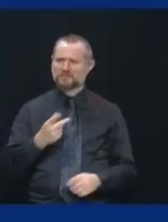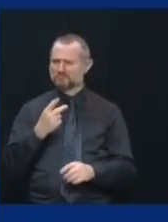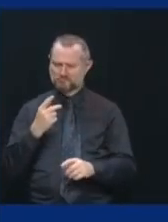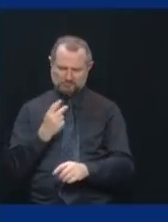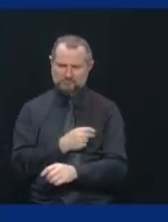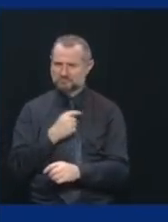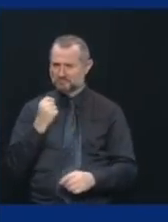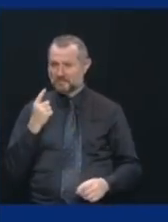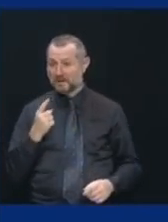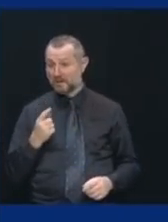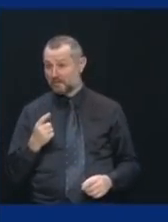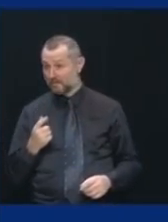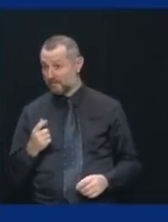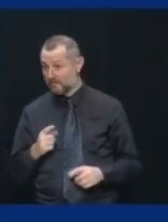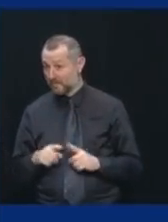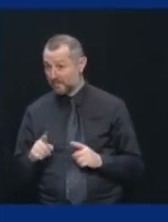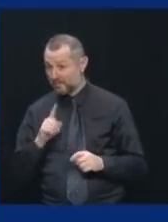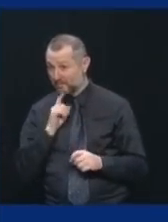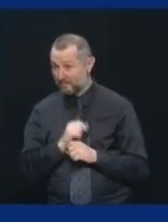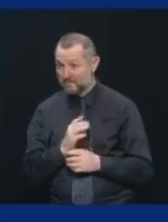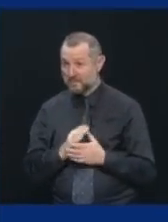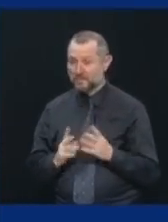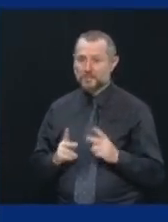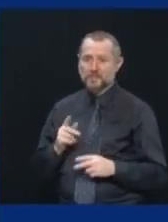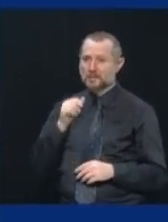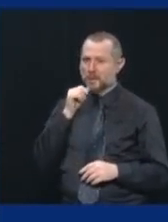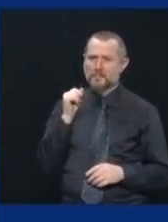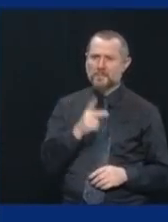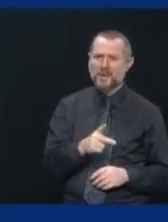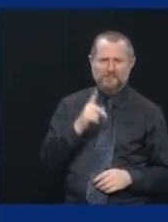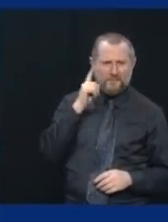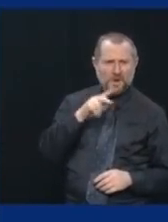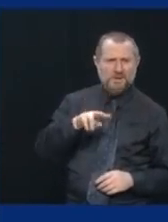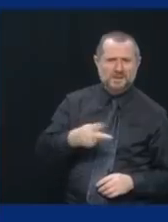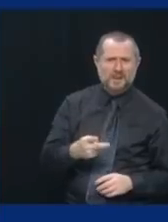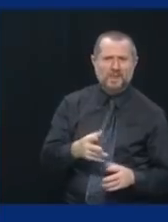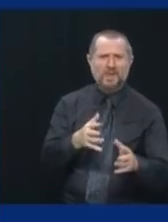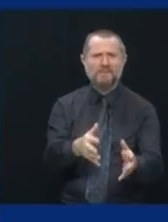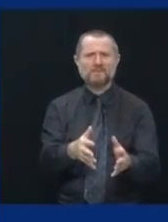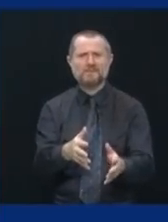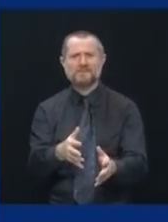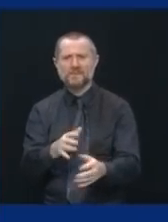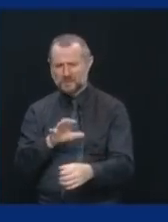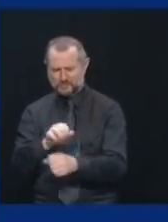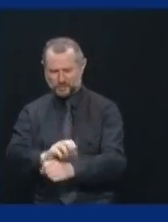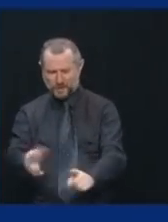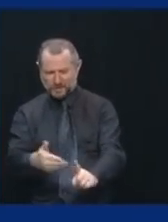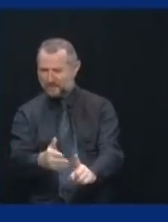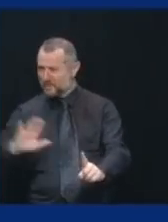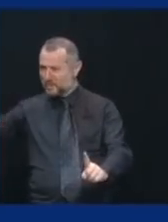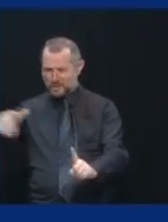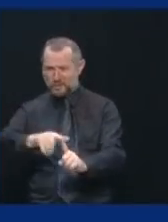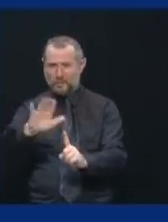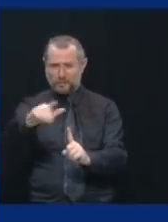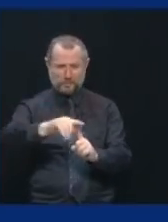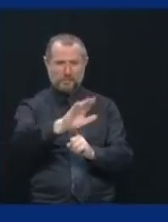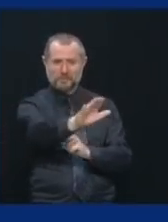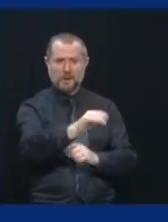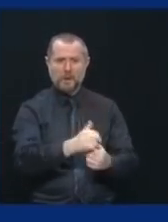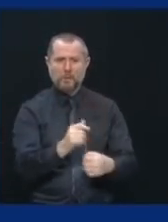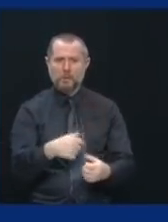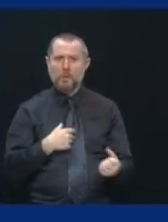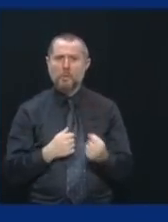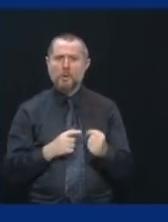But somebody doesn't come back for the second dose. How long do I have to hold